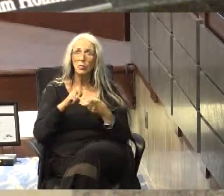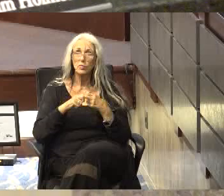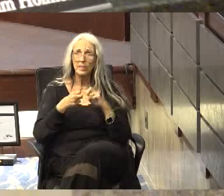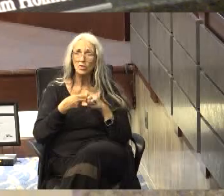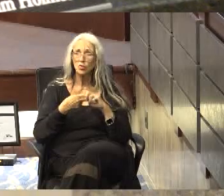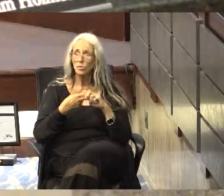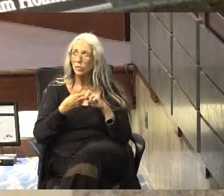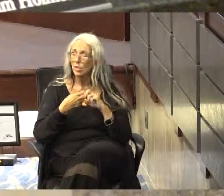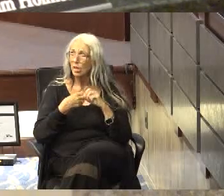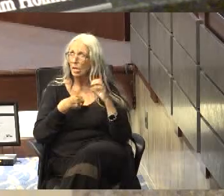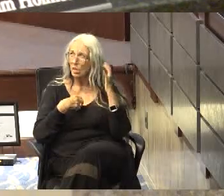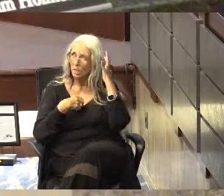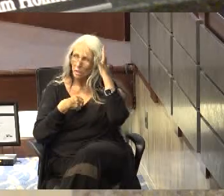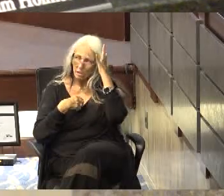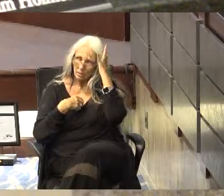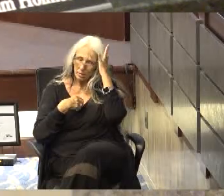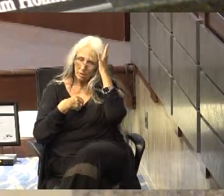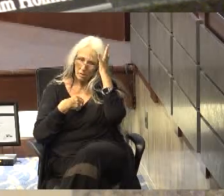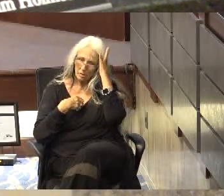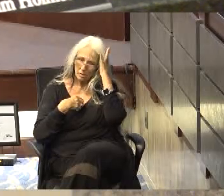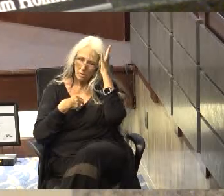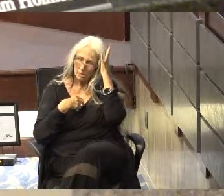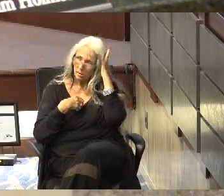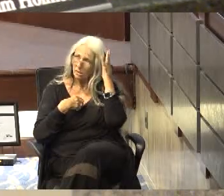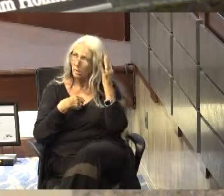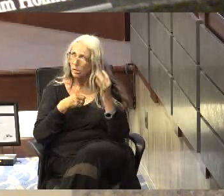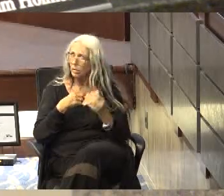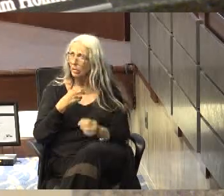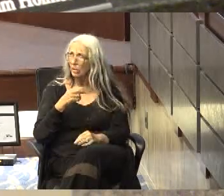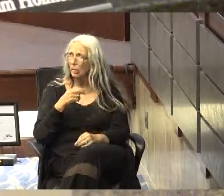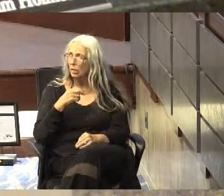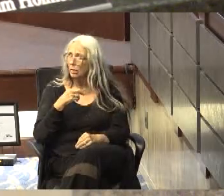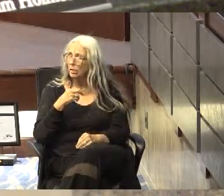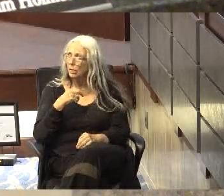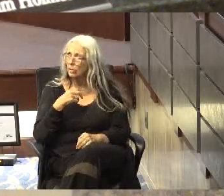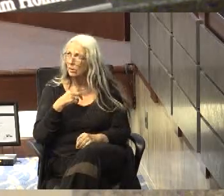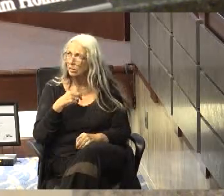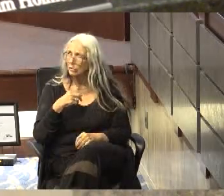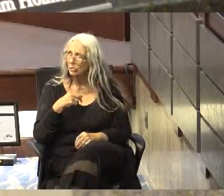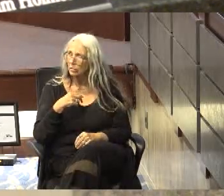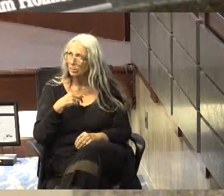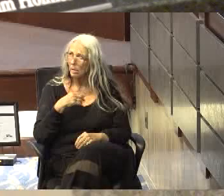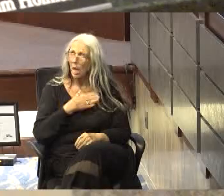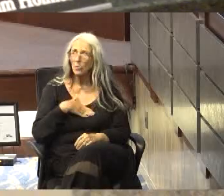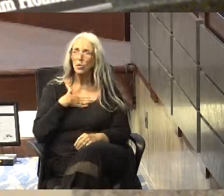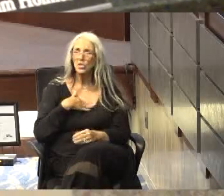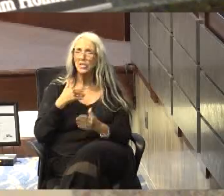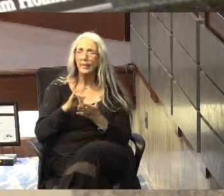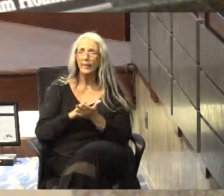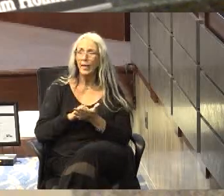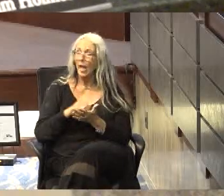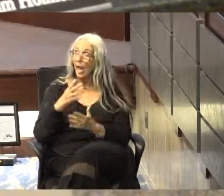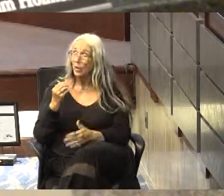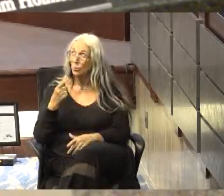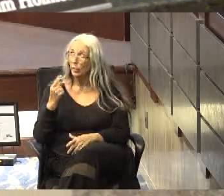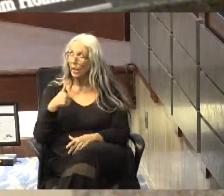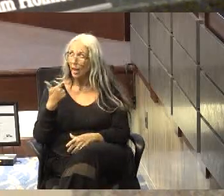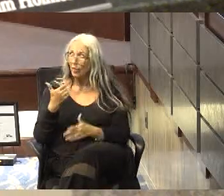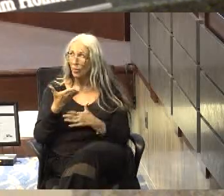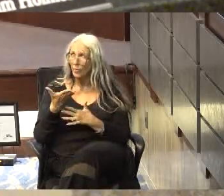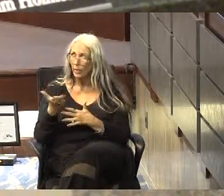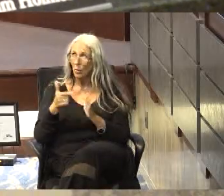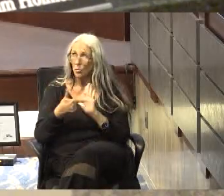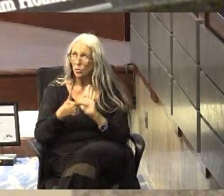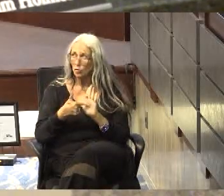And we're just seeing it here today in the resolutions in 3 different spots, so I appreciate that. One other thing I want to point out